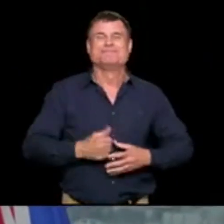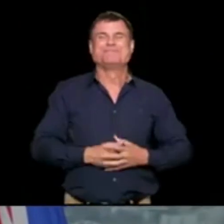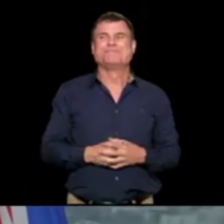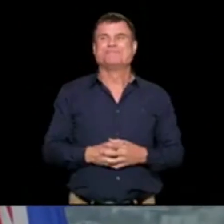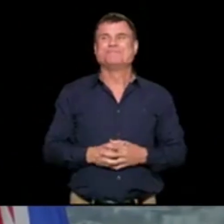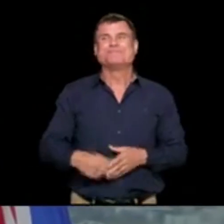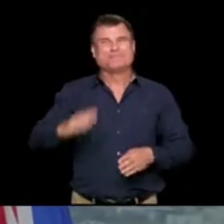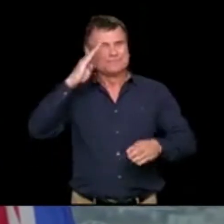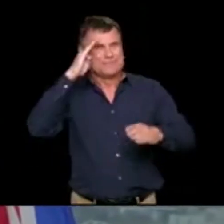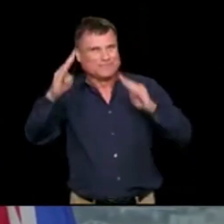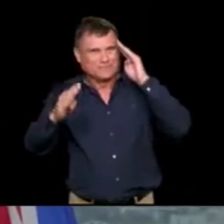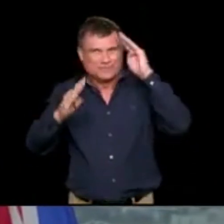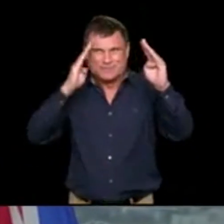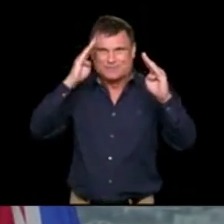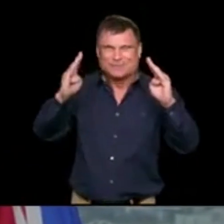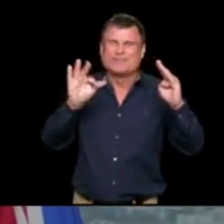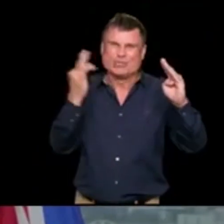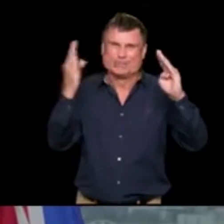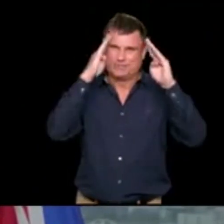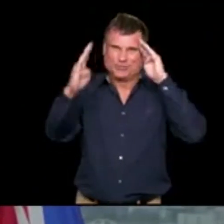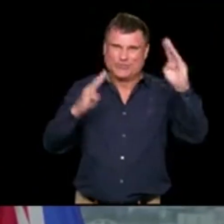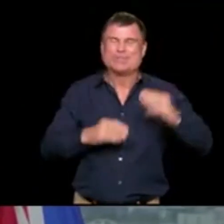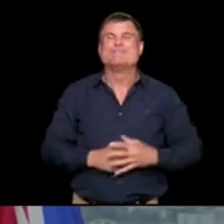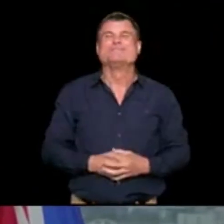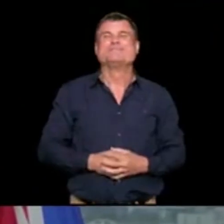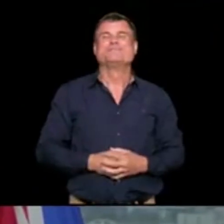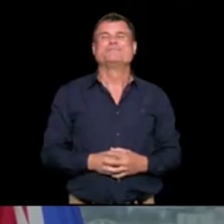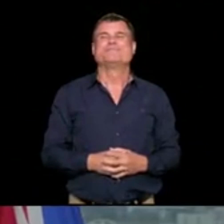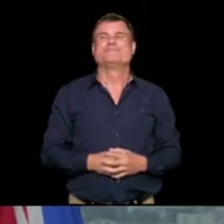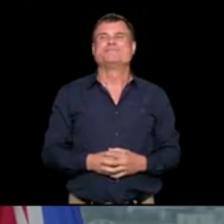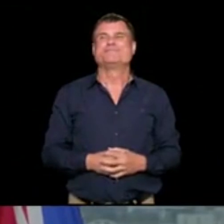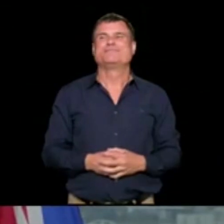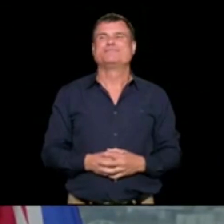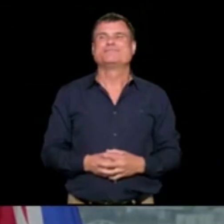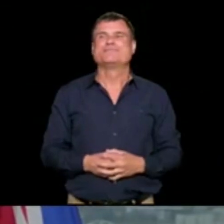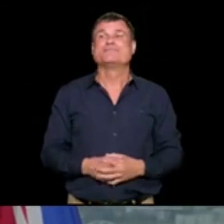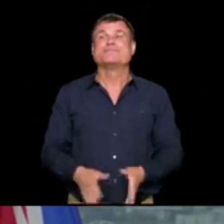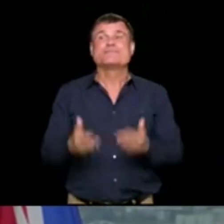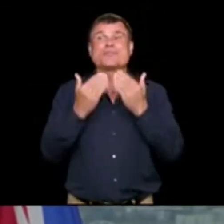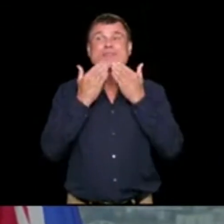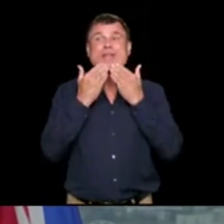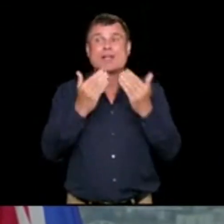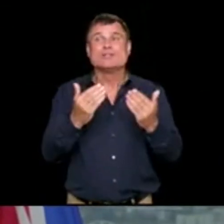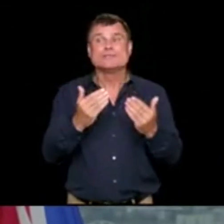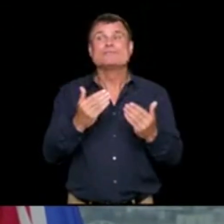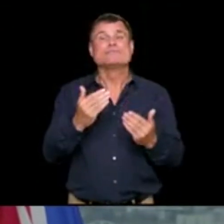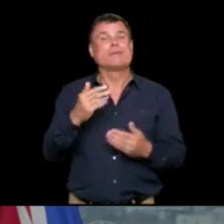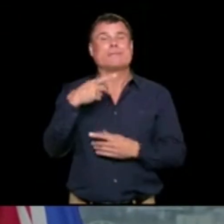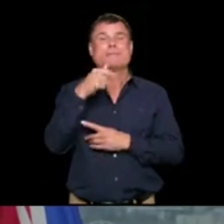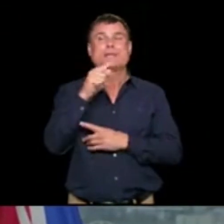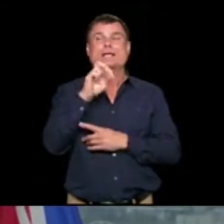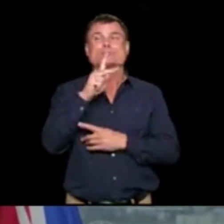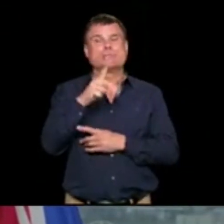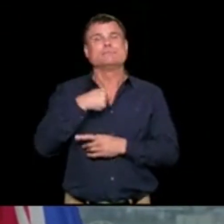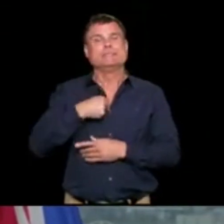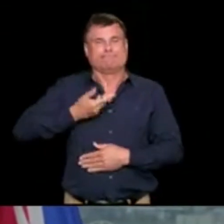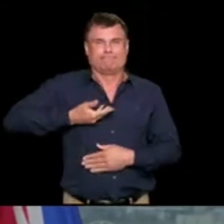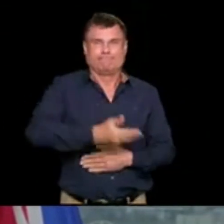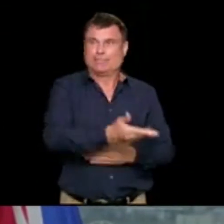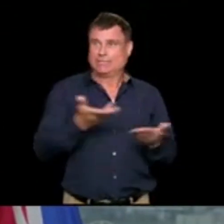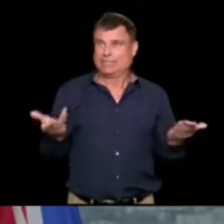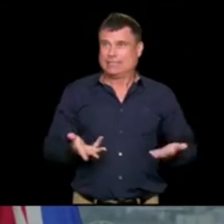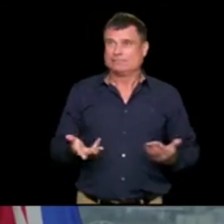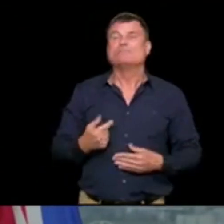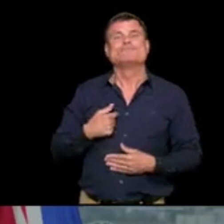Good morning, everyone. Bonjour tout le monde. Je suis très heureux d'être ici aujourd'hui. Thank you very much, Patrick, for